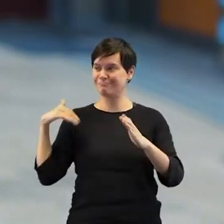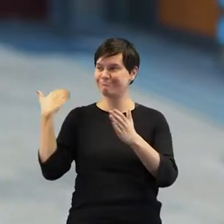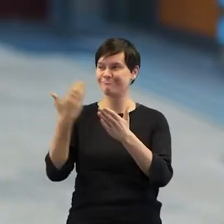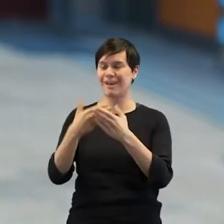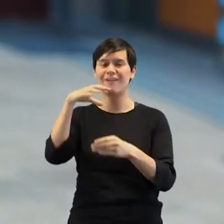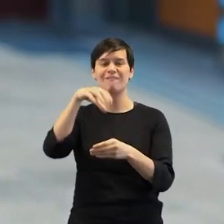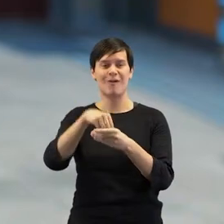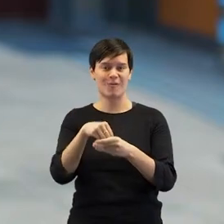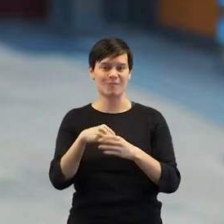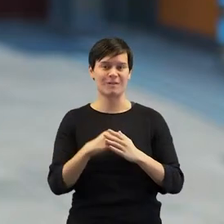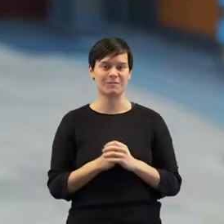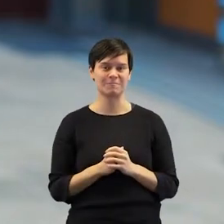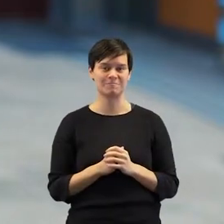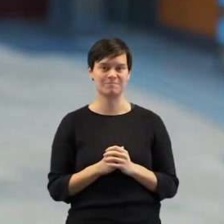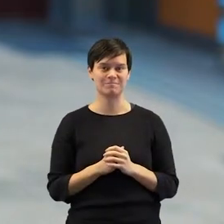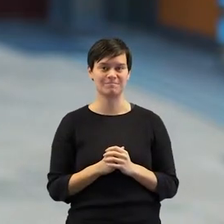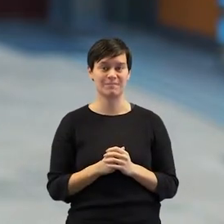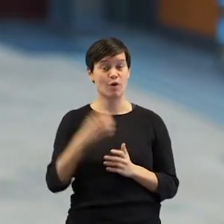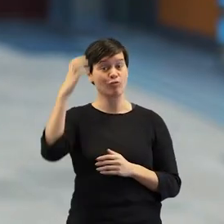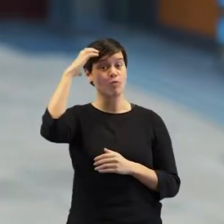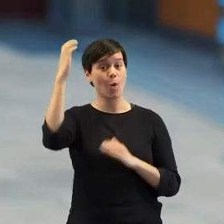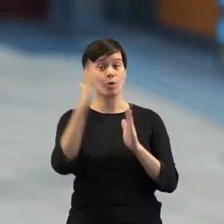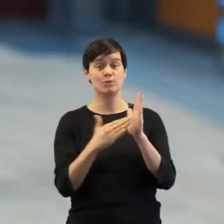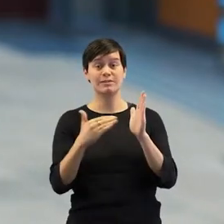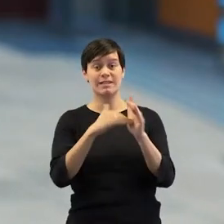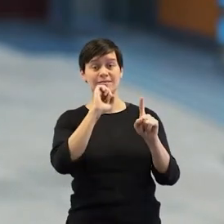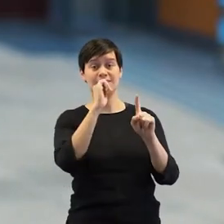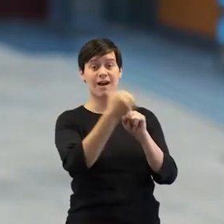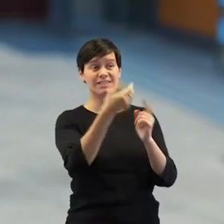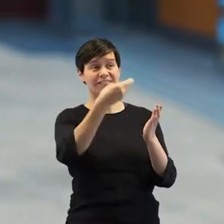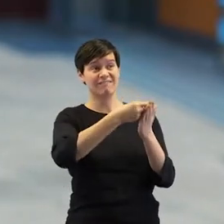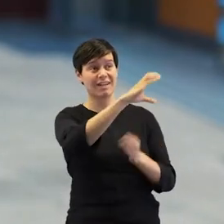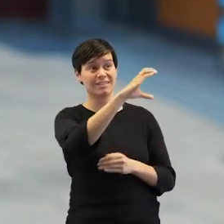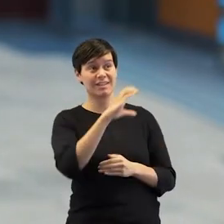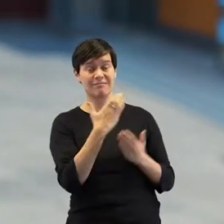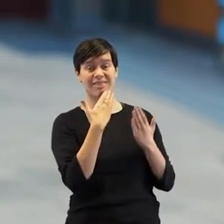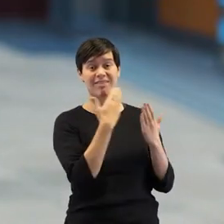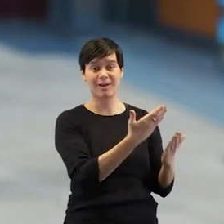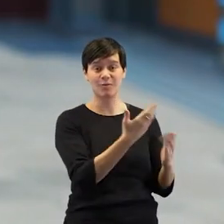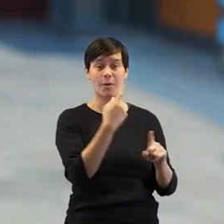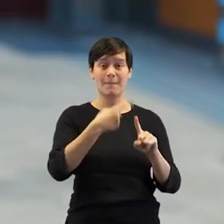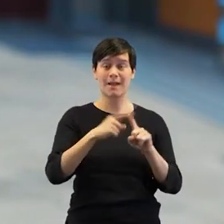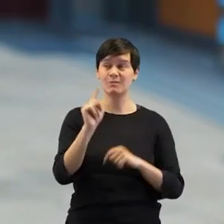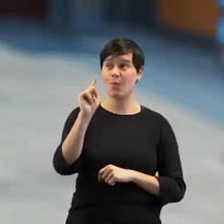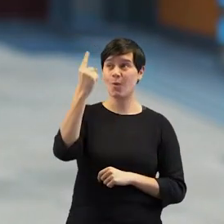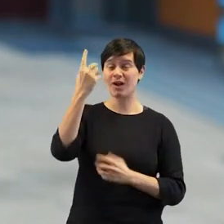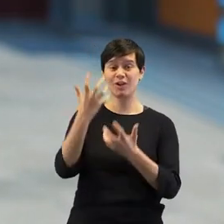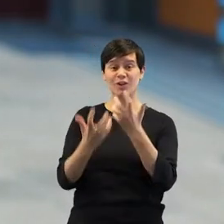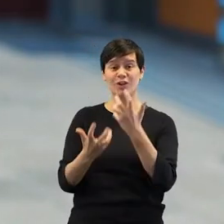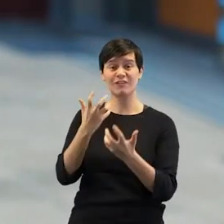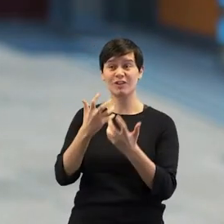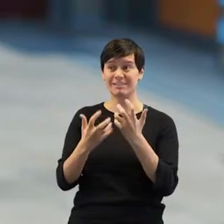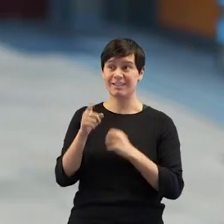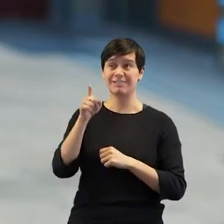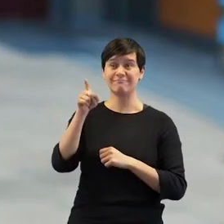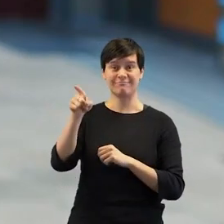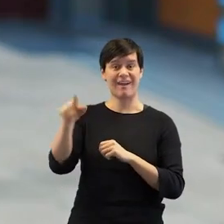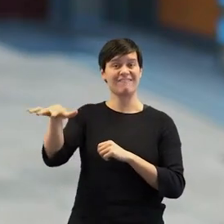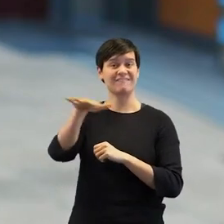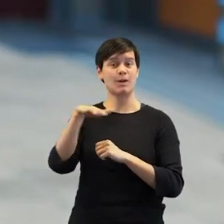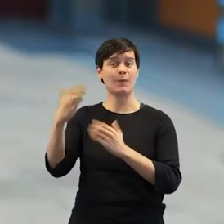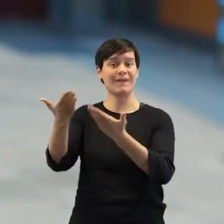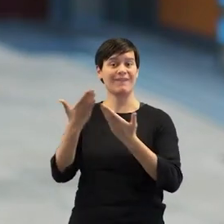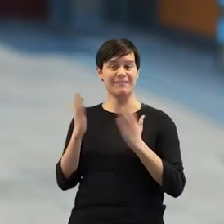over the years. I'd also like to thank the Royal Society of New Zealand for their financial support, as well as the University of Auckland for providing a